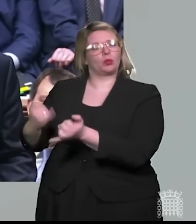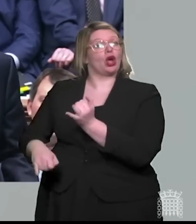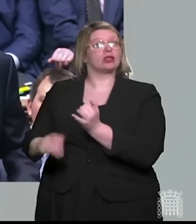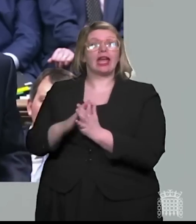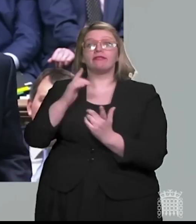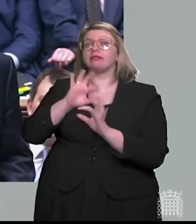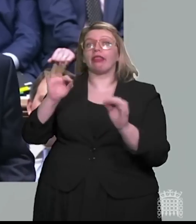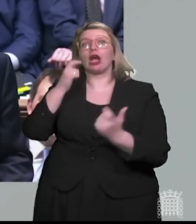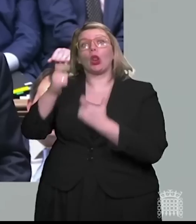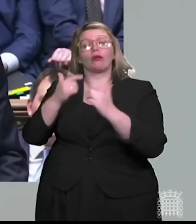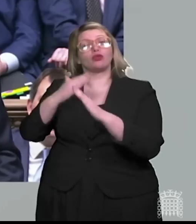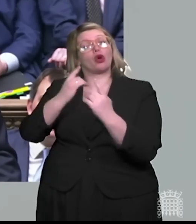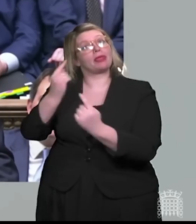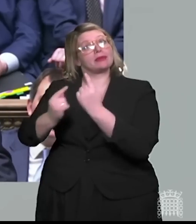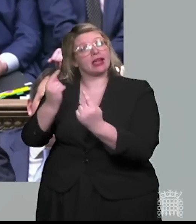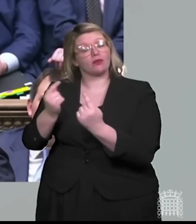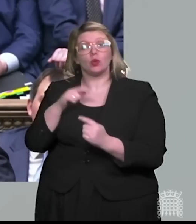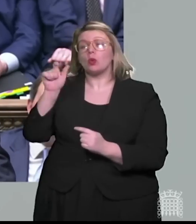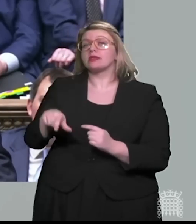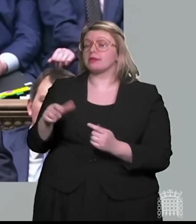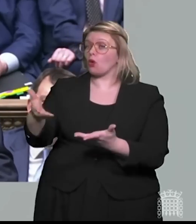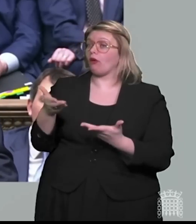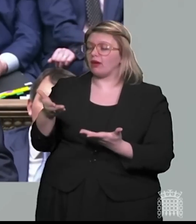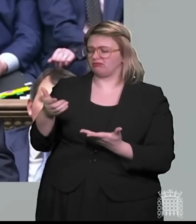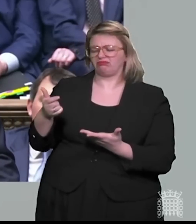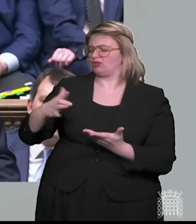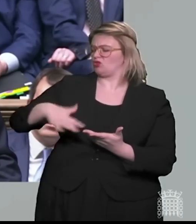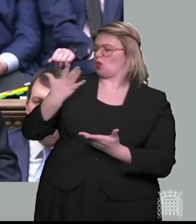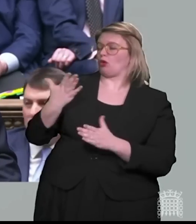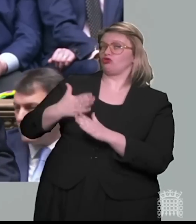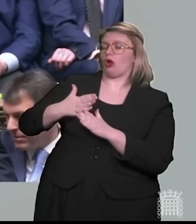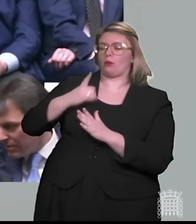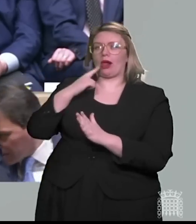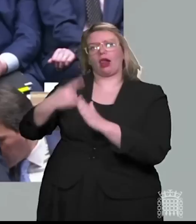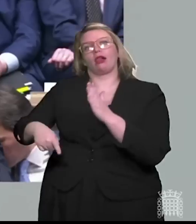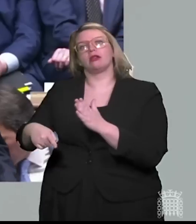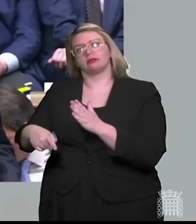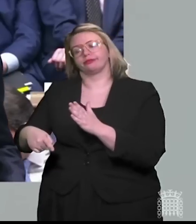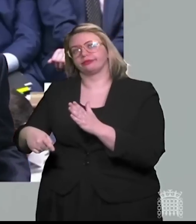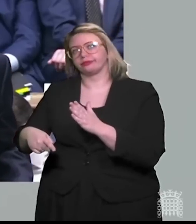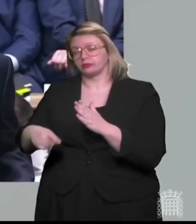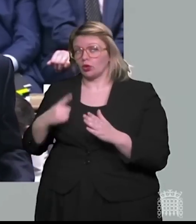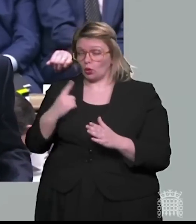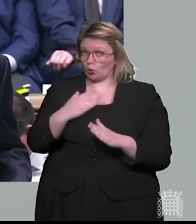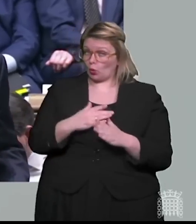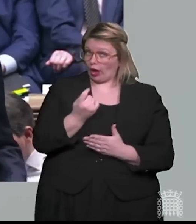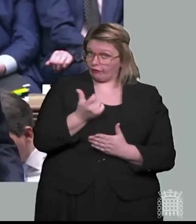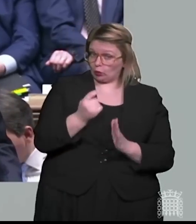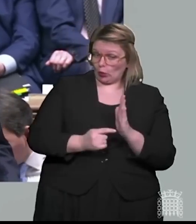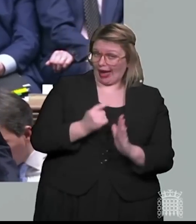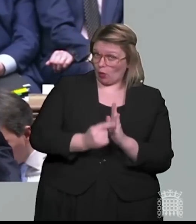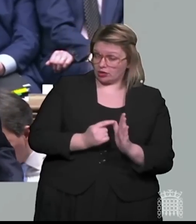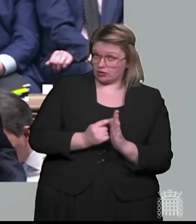search requirements or choose not to take up a reasonable job offer. And for those working low hours, we will increase